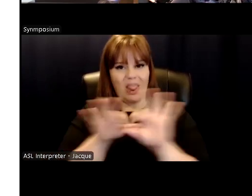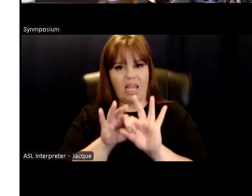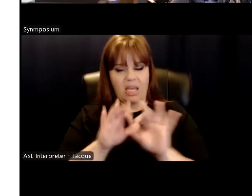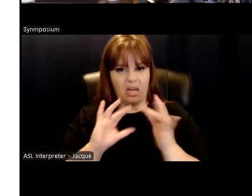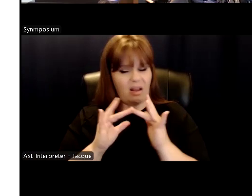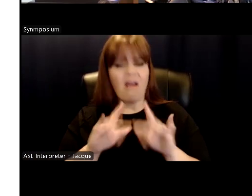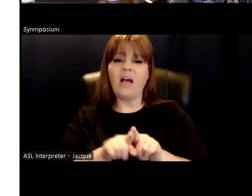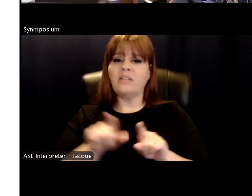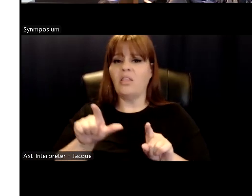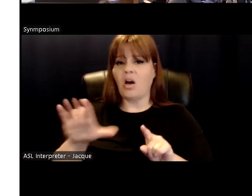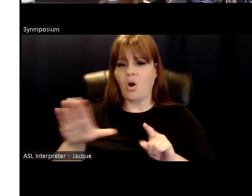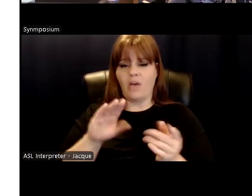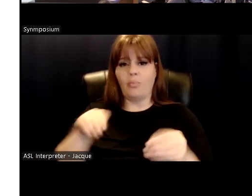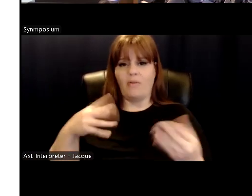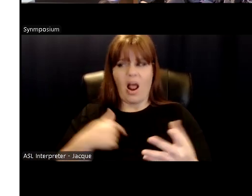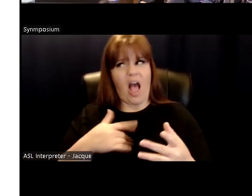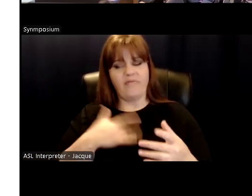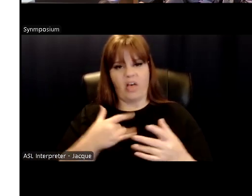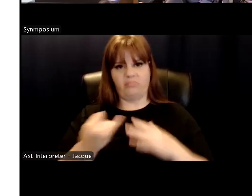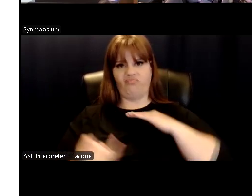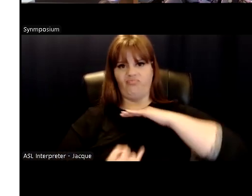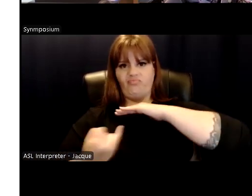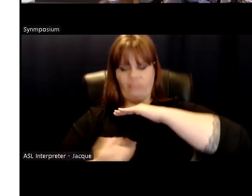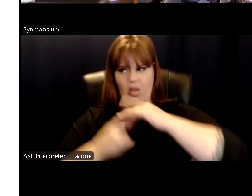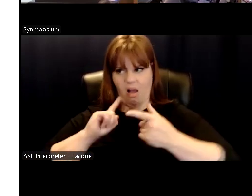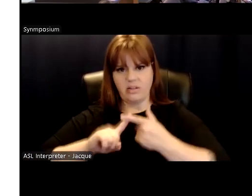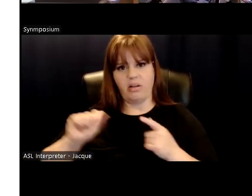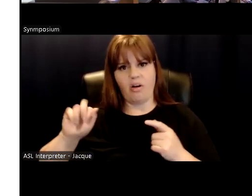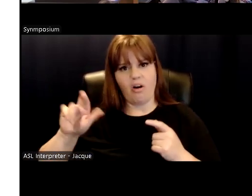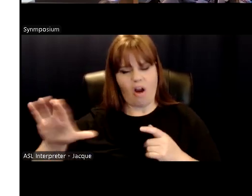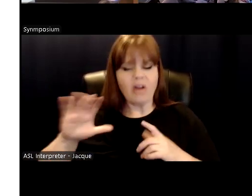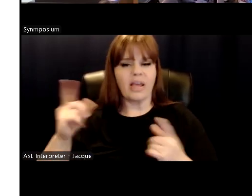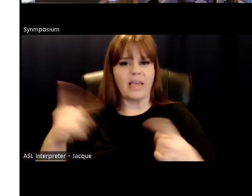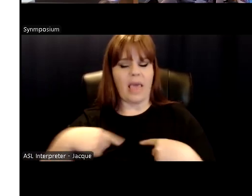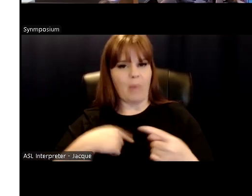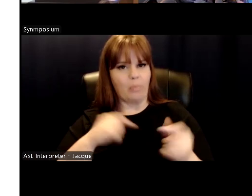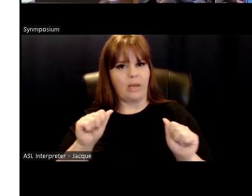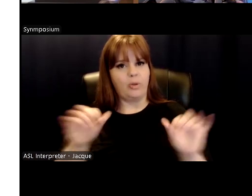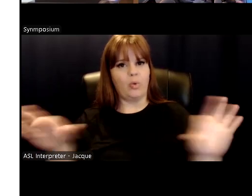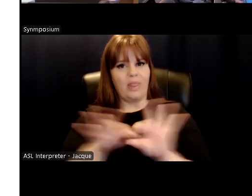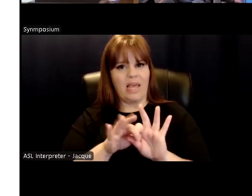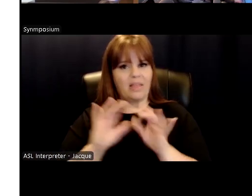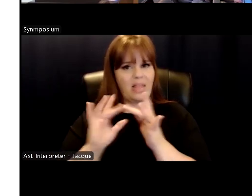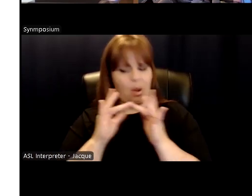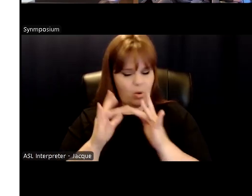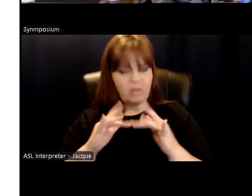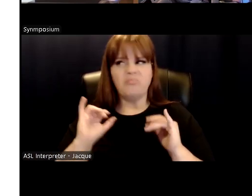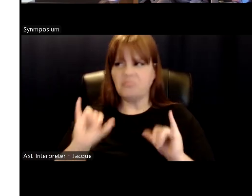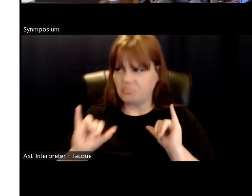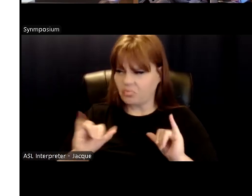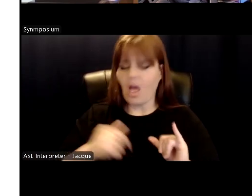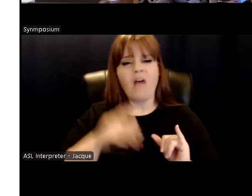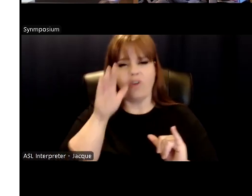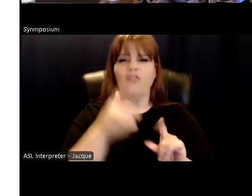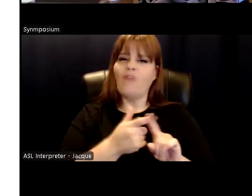provider, I have very much felt siloed until AHRQ came through and was able to link our networks. And I've heard this from other long COVID providers as